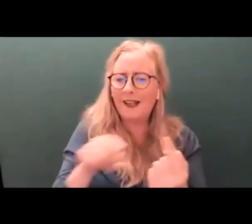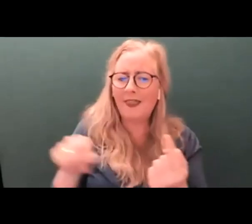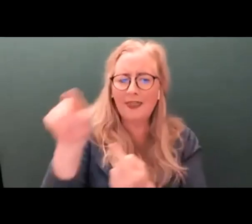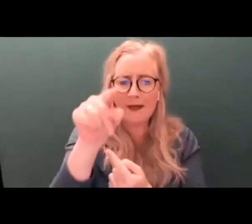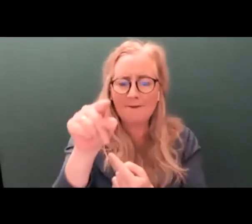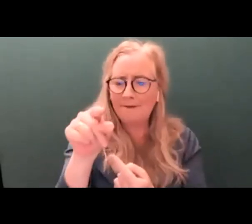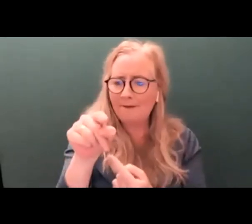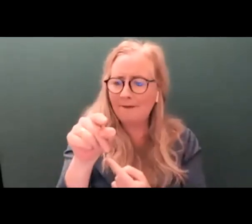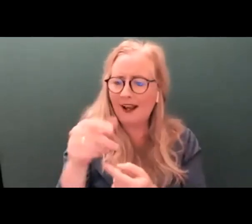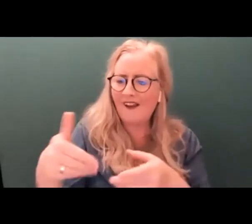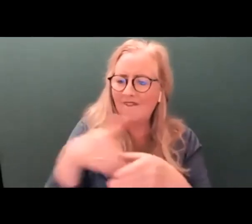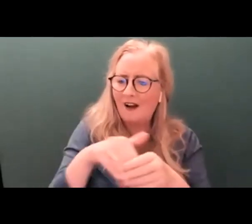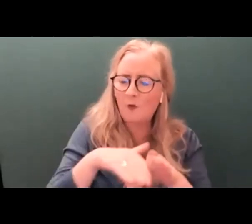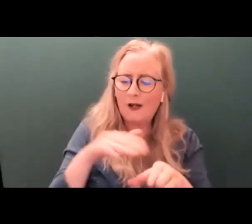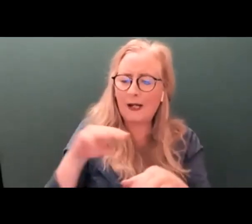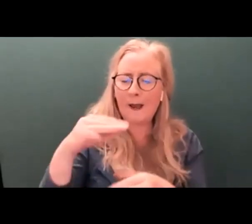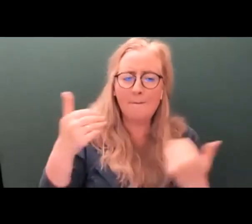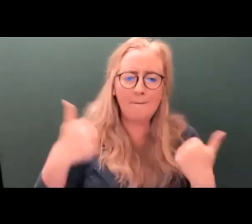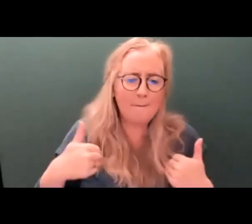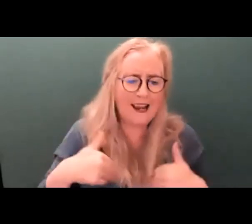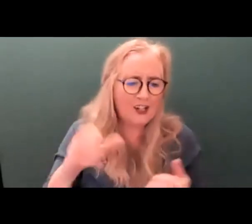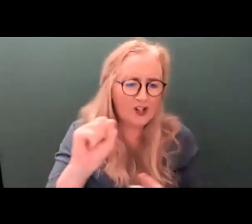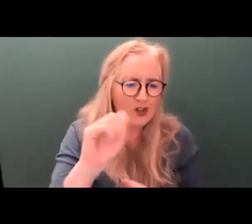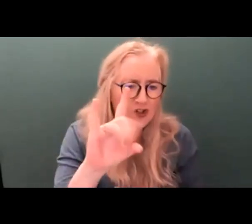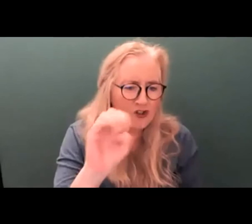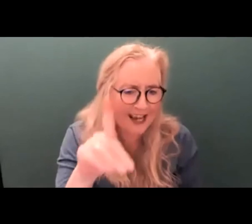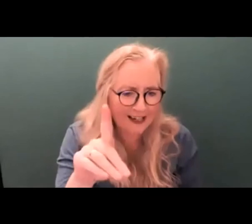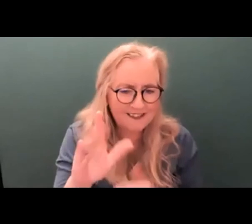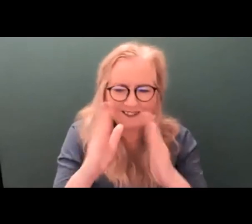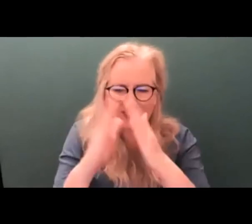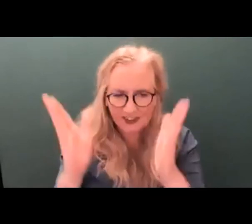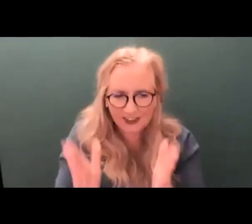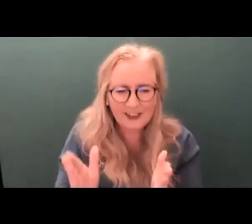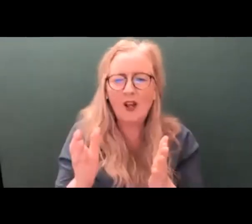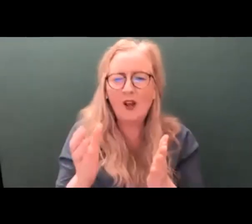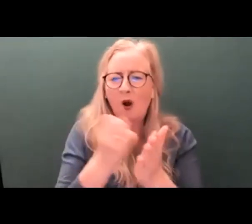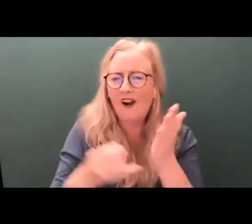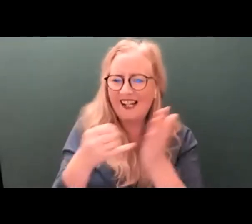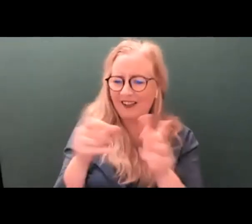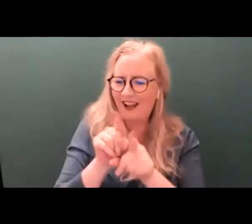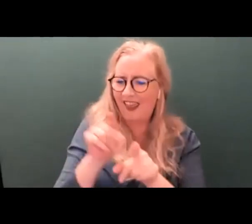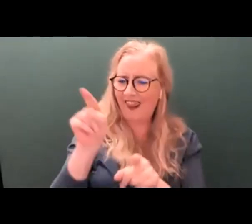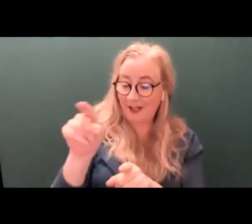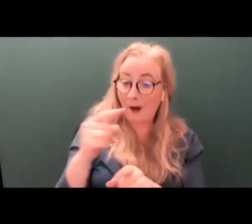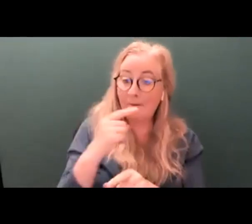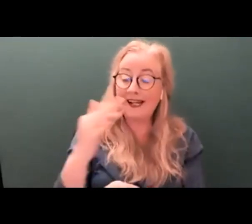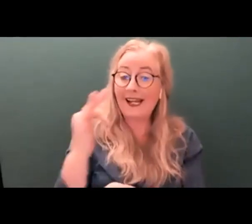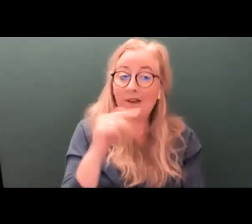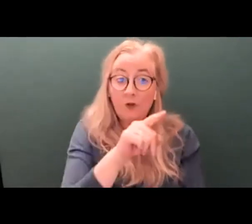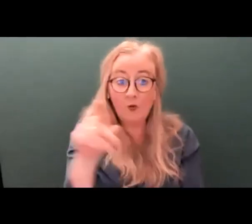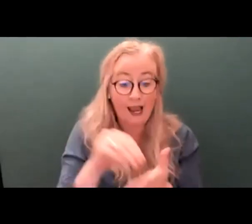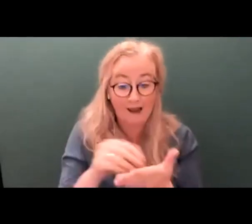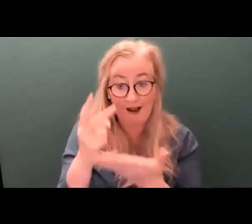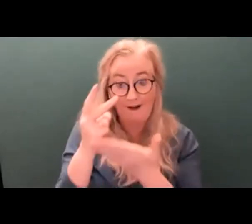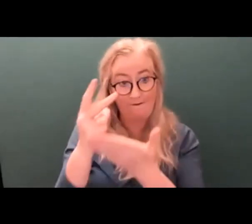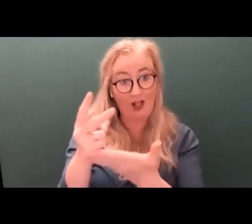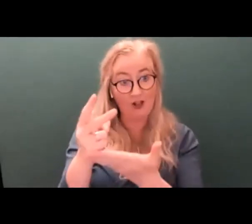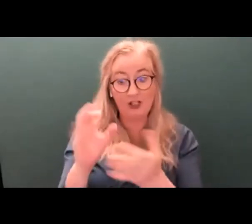men's sheds, tidy town groups and organisations like that. But if you have a volunteer group,